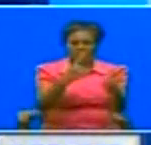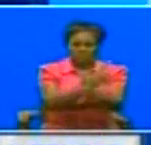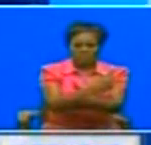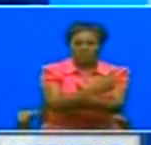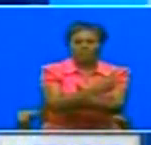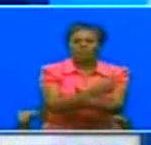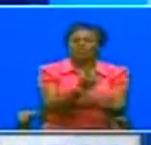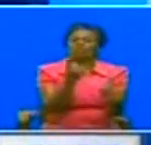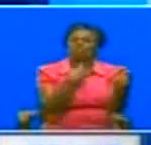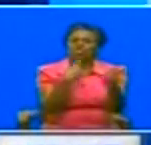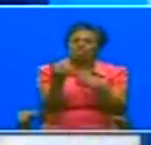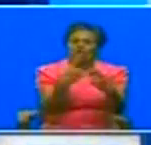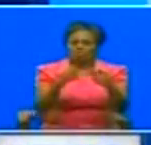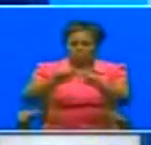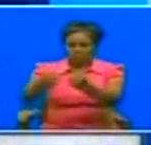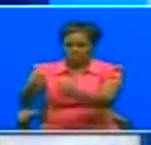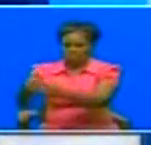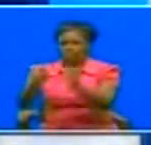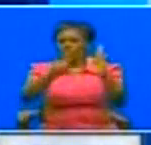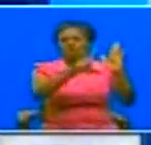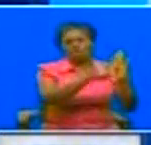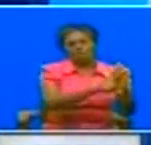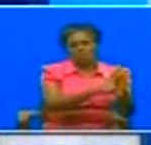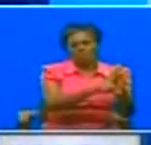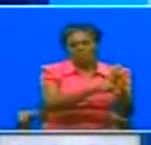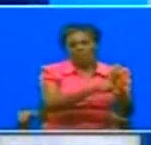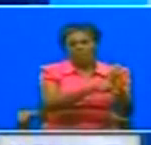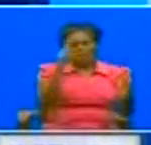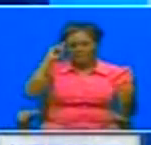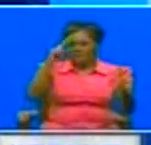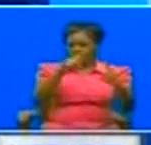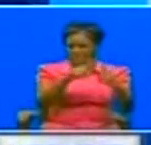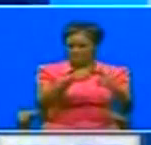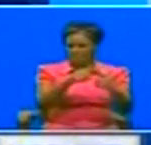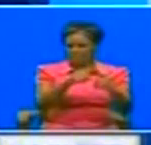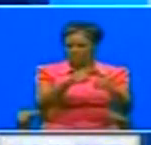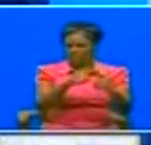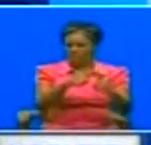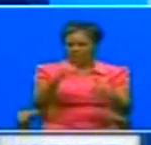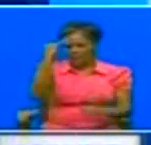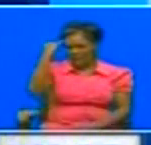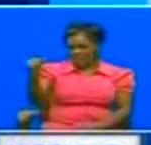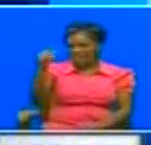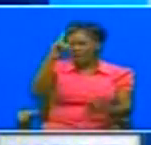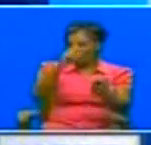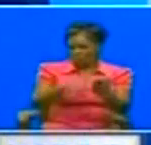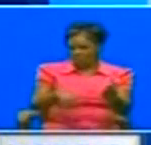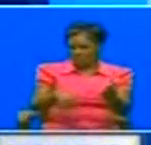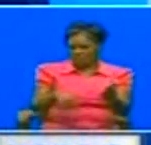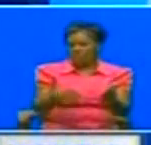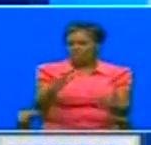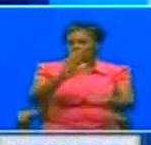this to talk about the breaches in the law. Now, whilst the intention of this idea is not in